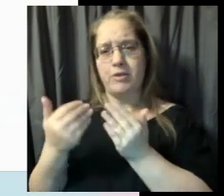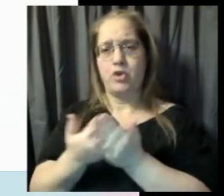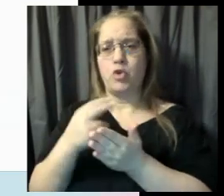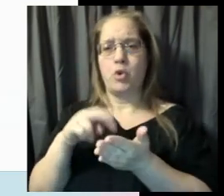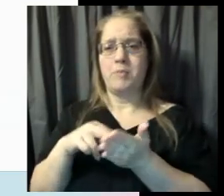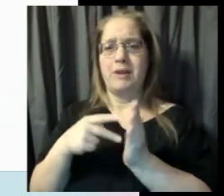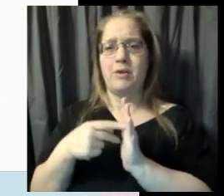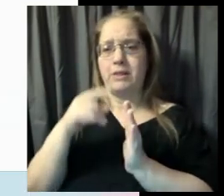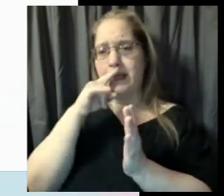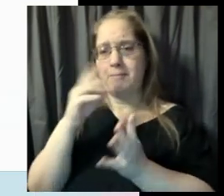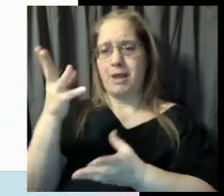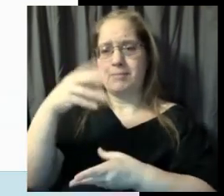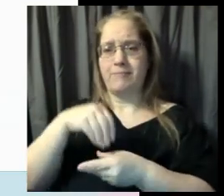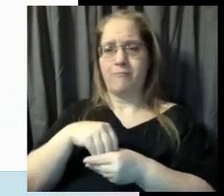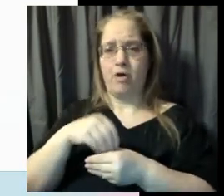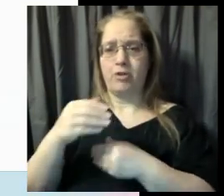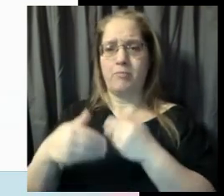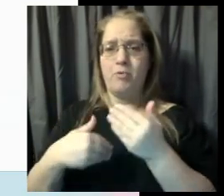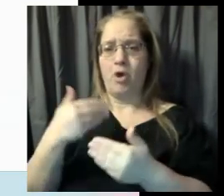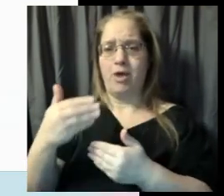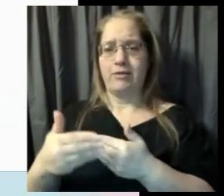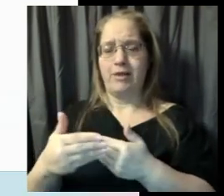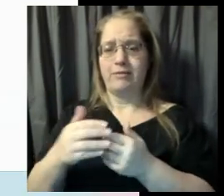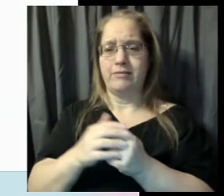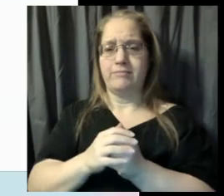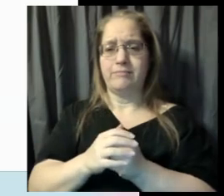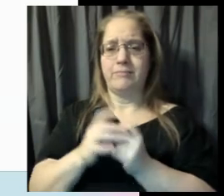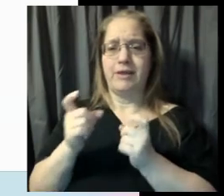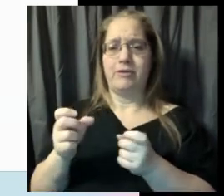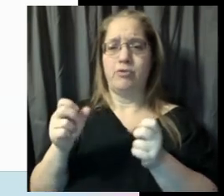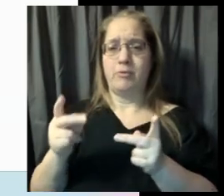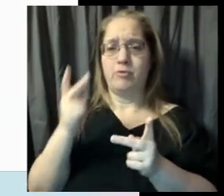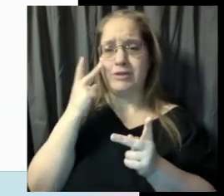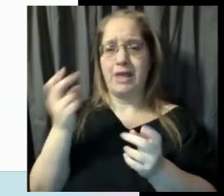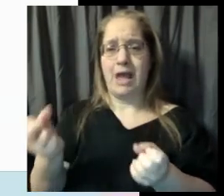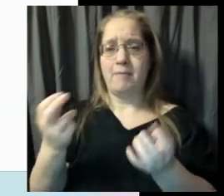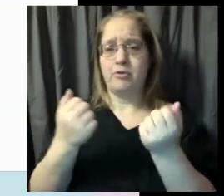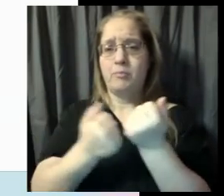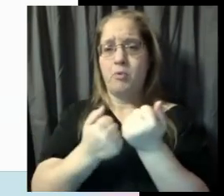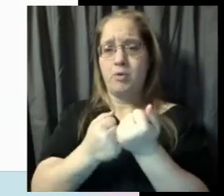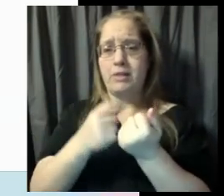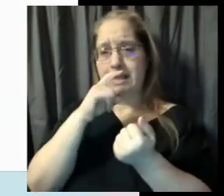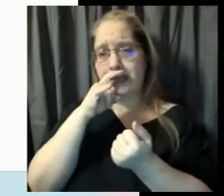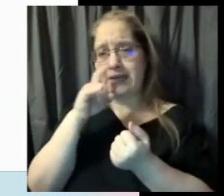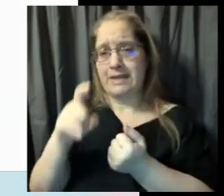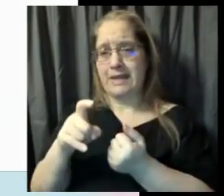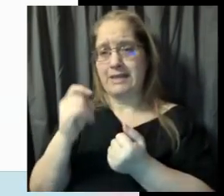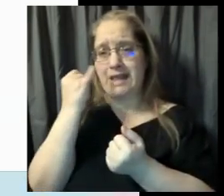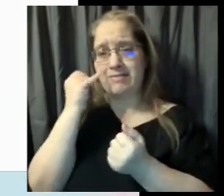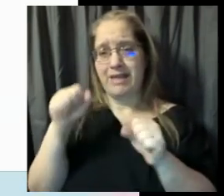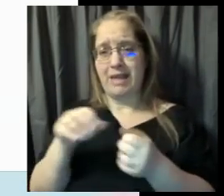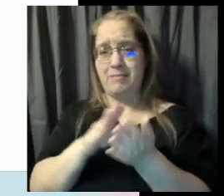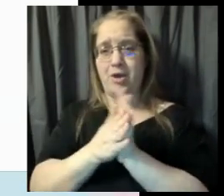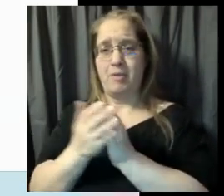process. It gives you the opportunity to see how much support your child might need and when they can be independent. And as soon as you see them